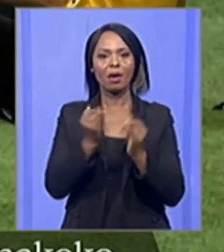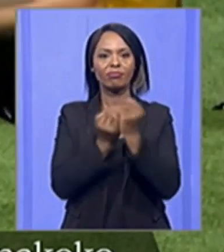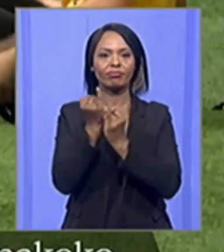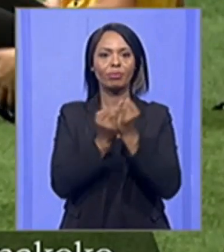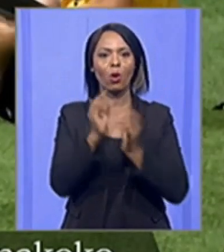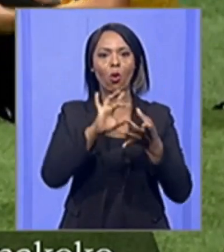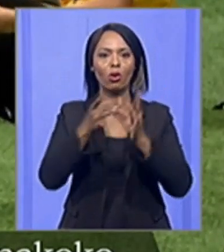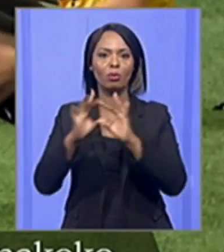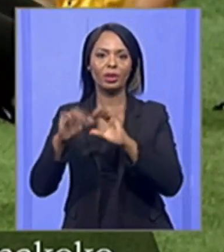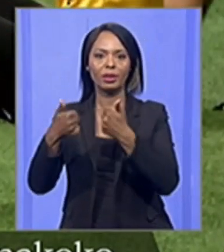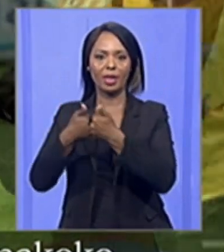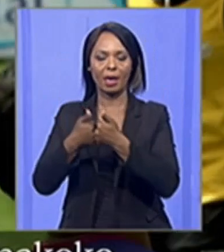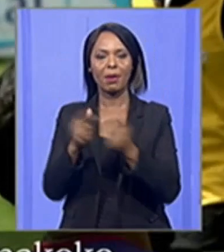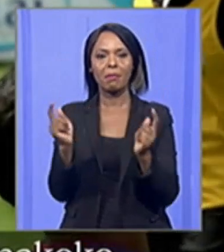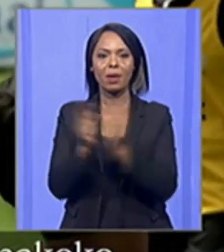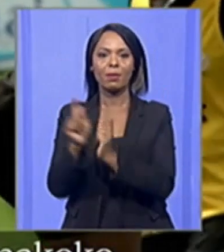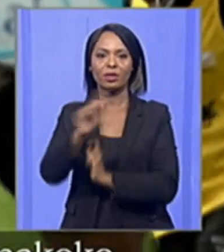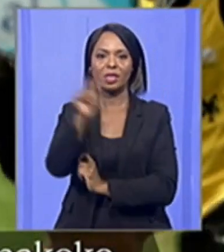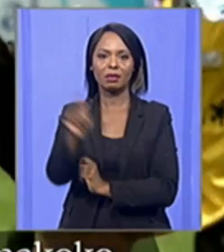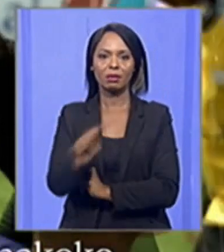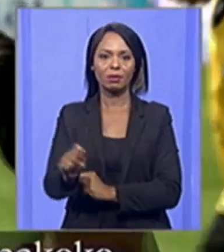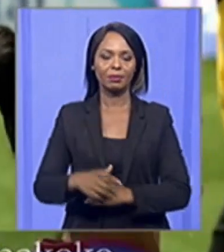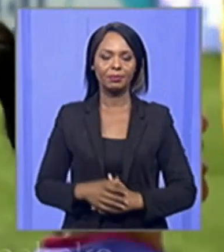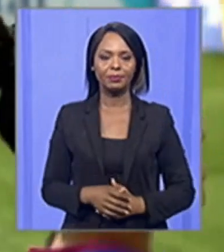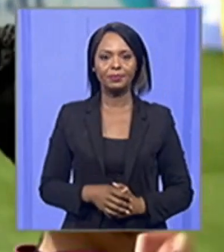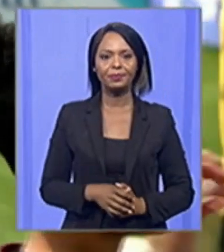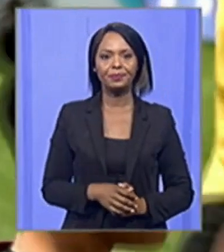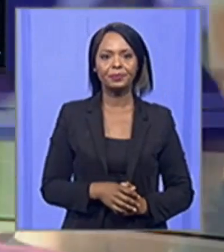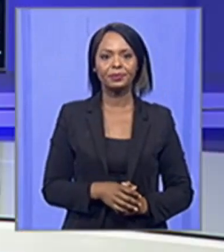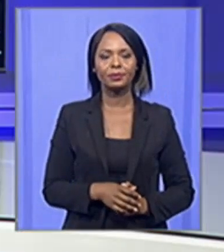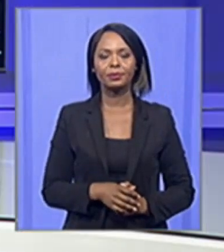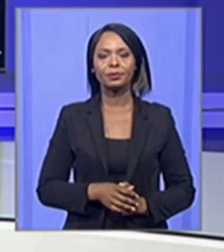fetela go tša di-Olimpiki kgahlanong le Tanzania.